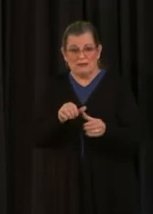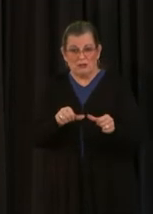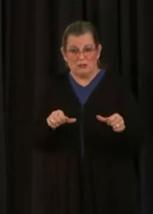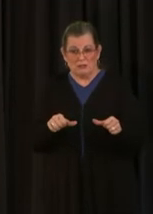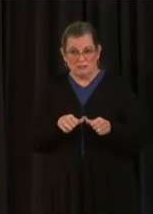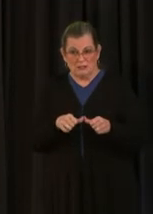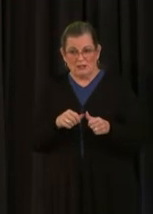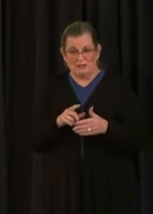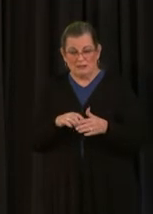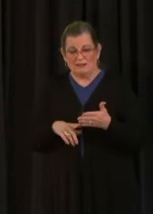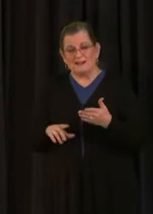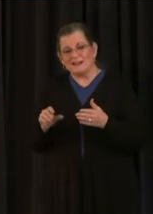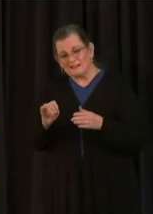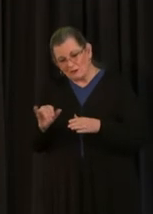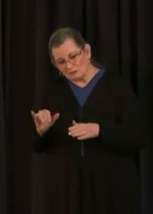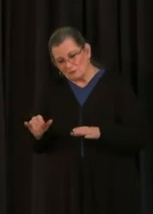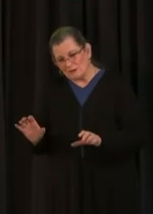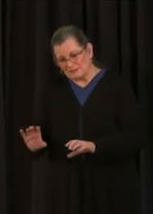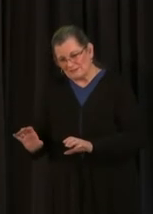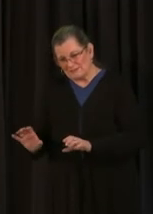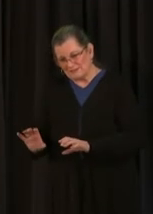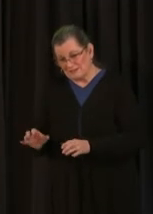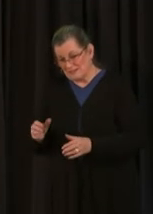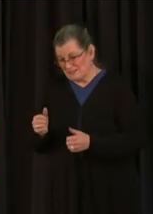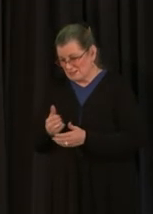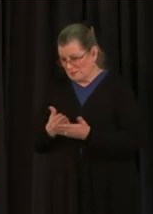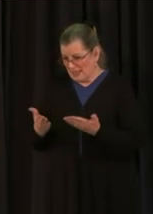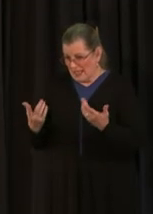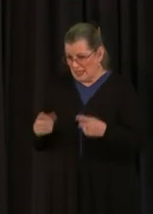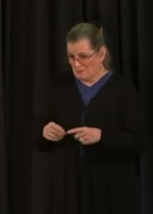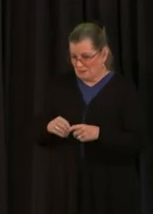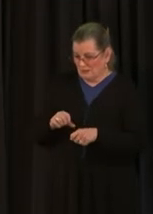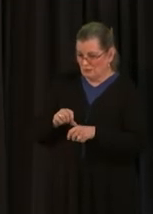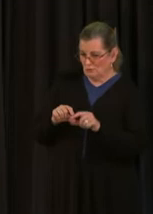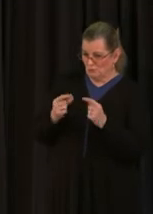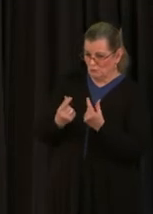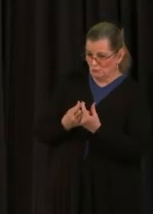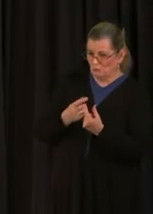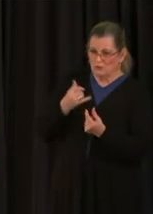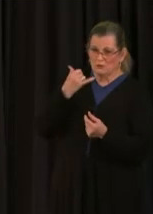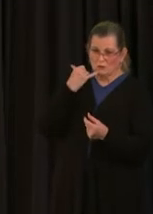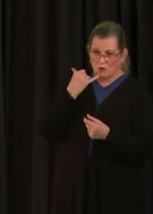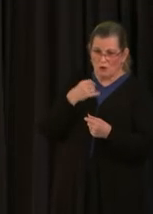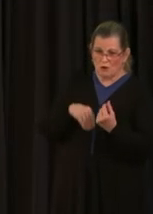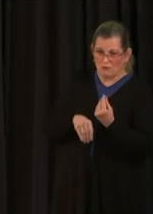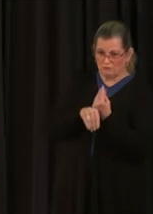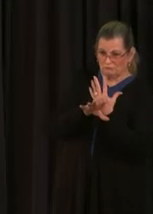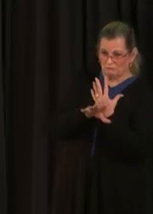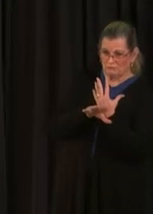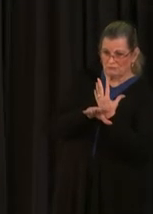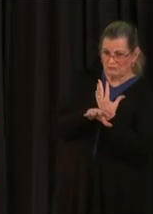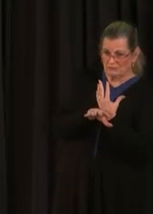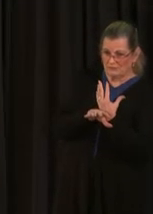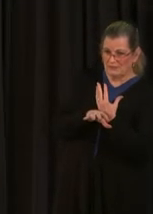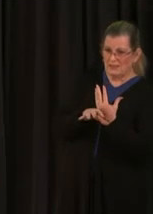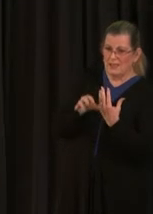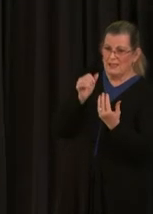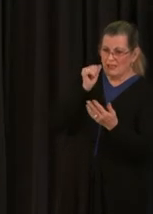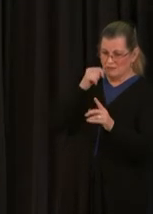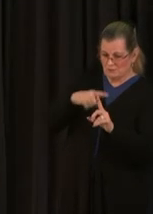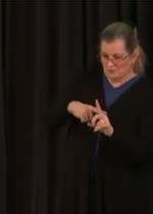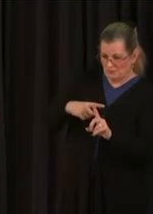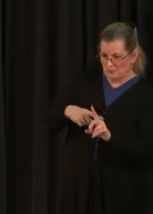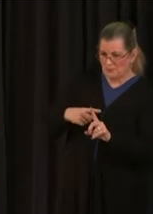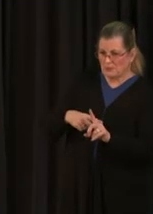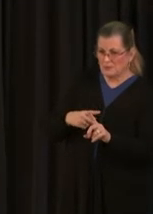weekly, and we discuss whatever issues there are to discuss, and we are open to hearing whatever concerns that they may have as it relates to the health and safety of